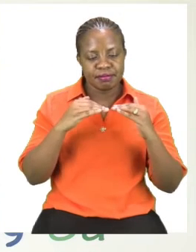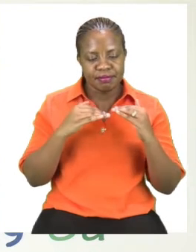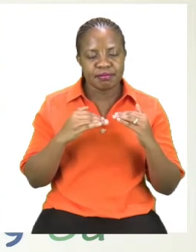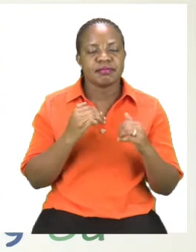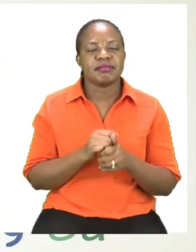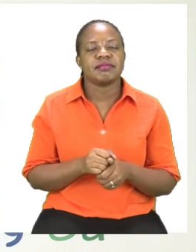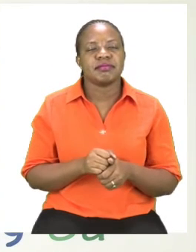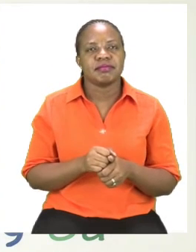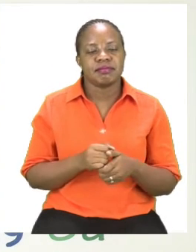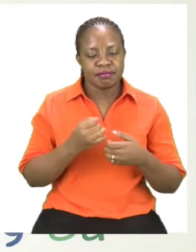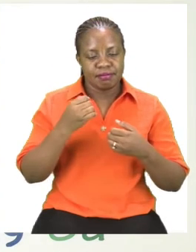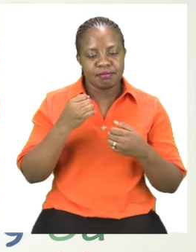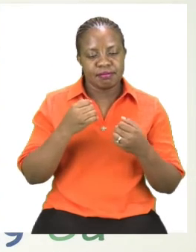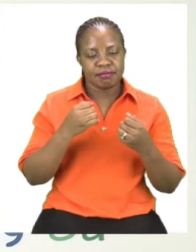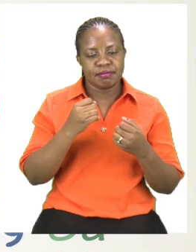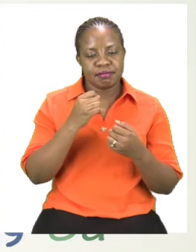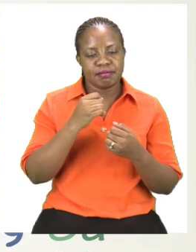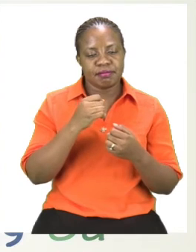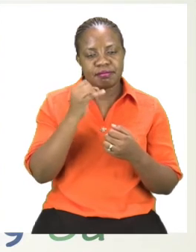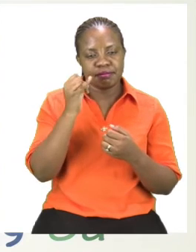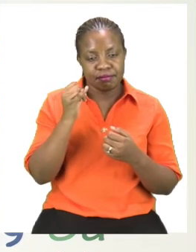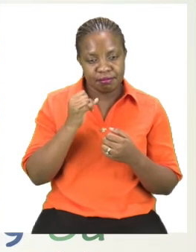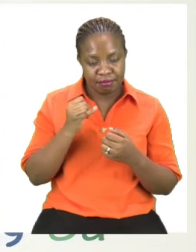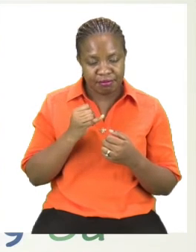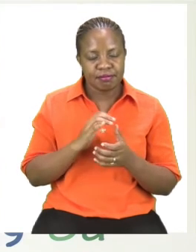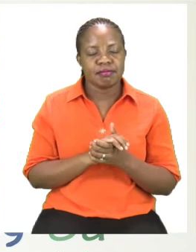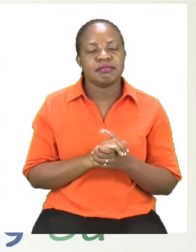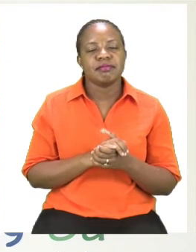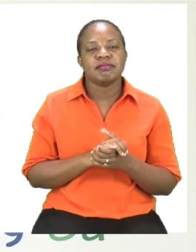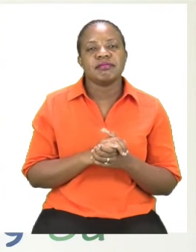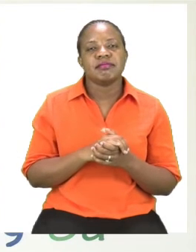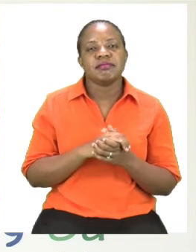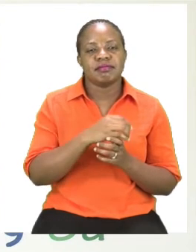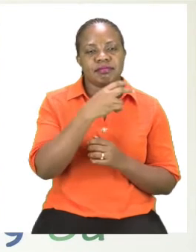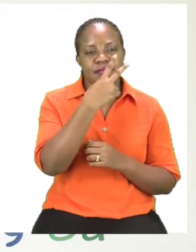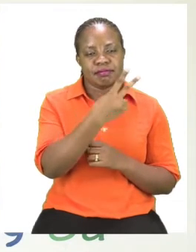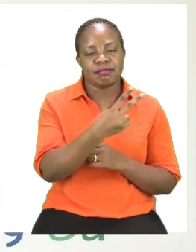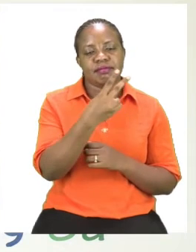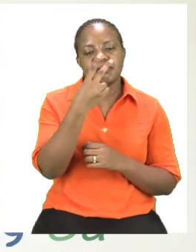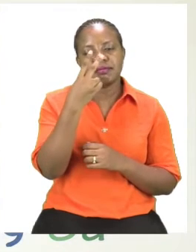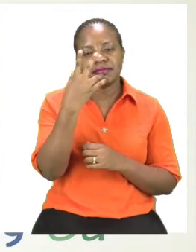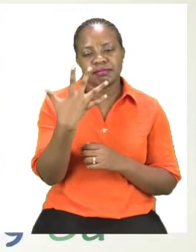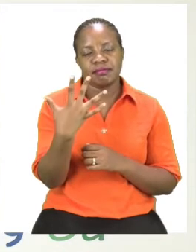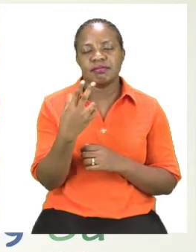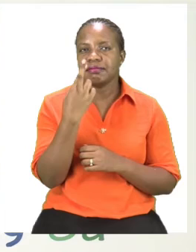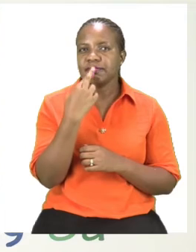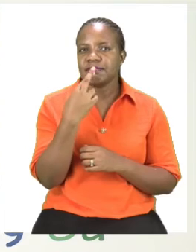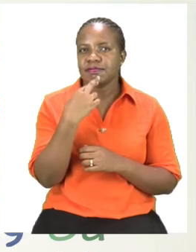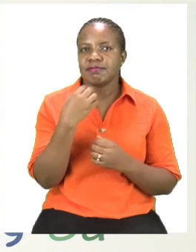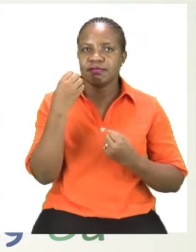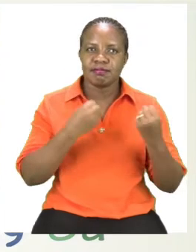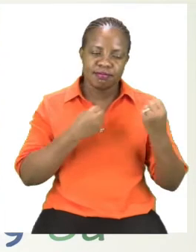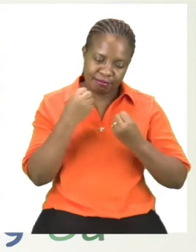we need 25. That sounds like a lot. So let us see. I'm going to write